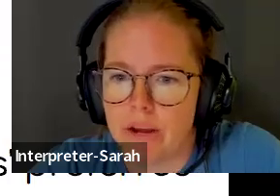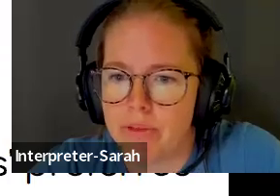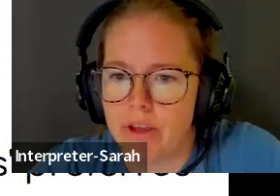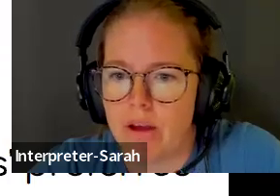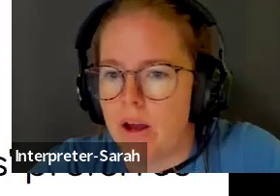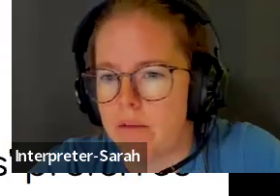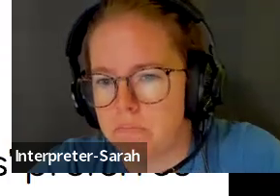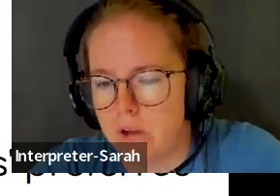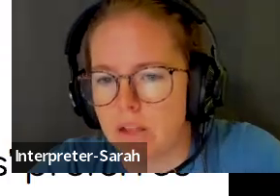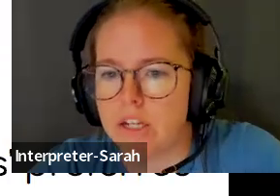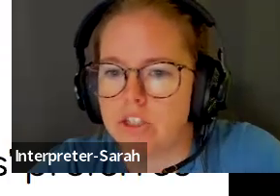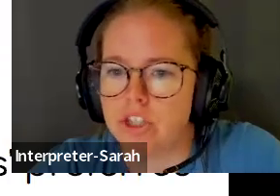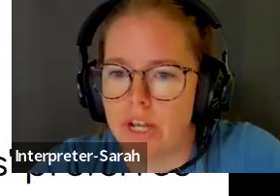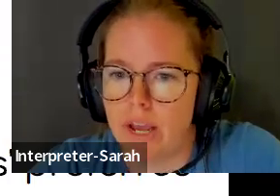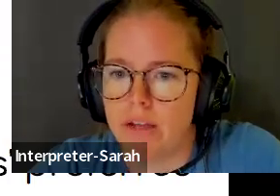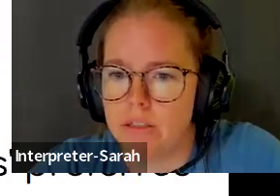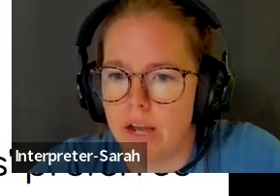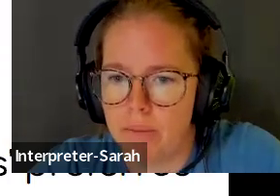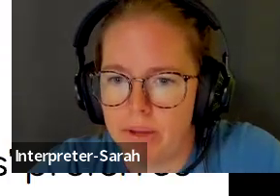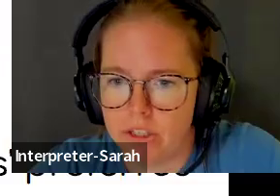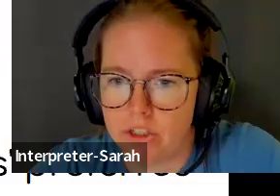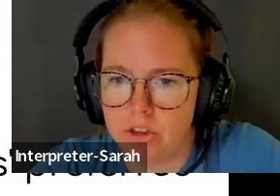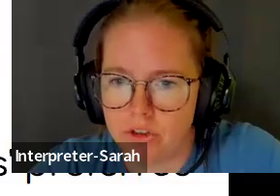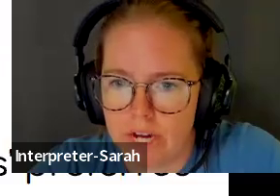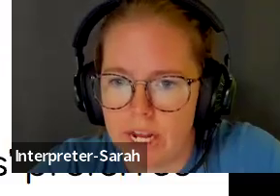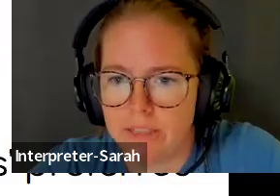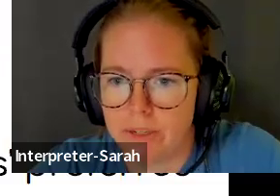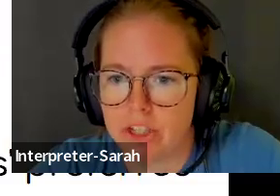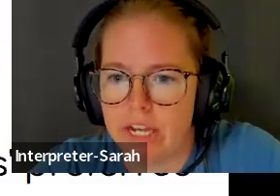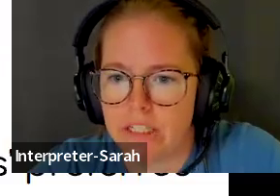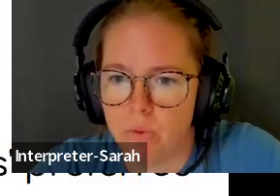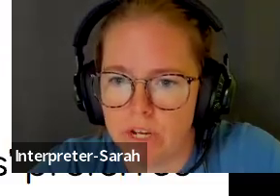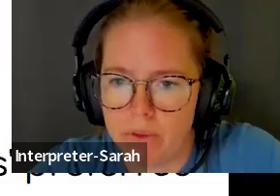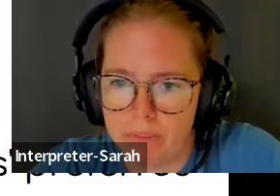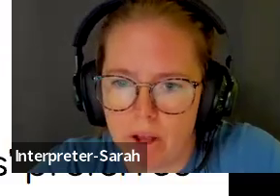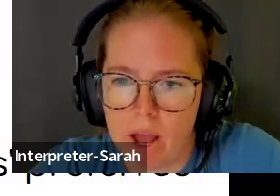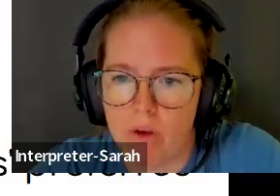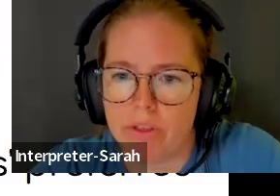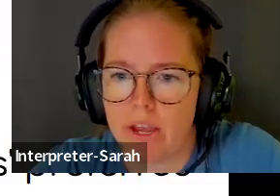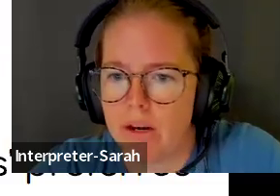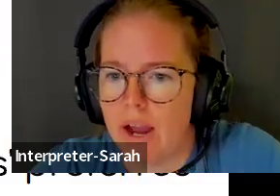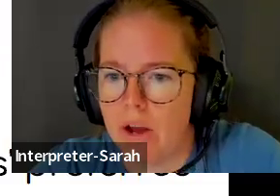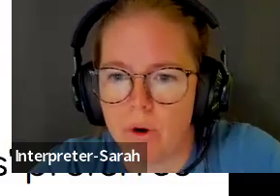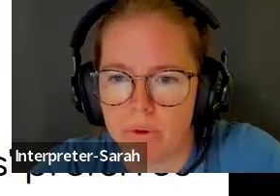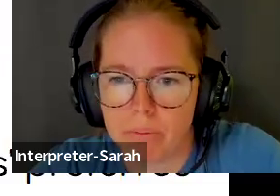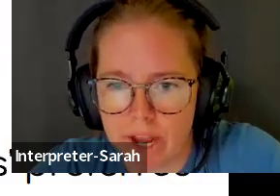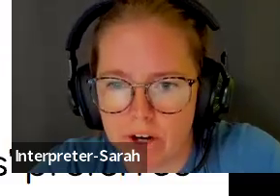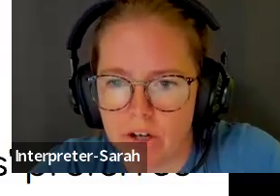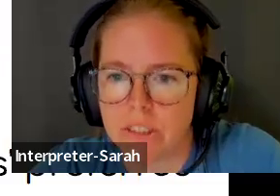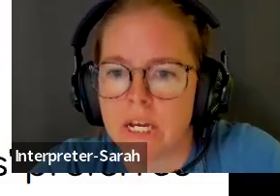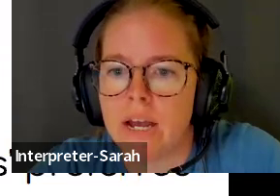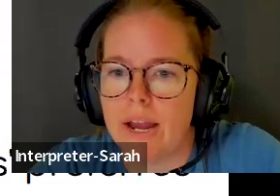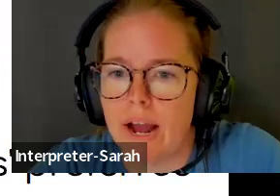have in-depth knowledge and additional training specialized in working with mental health and how to work